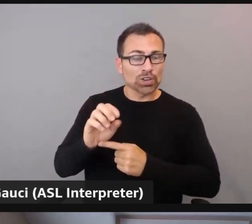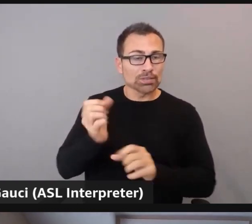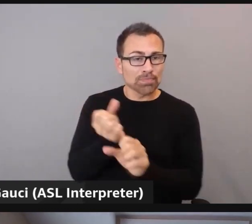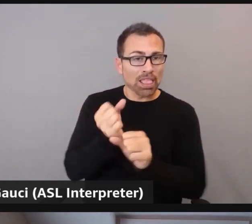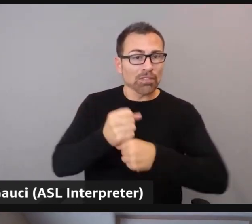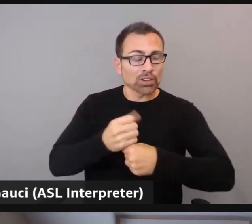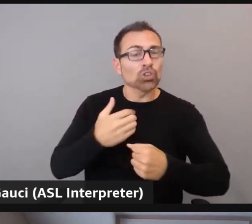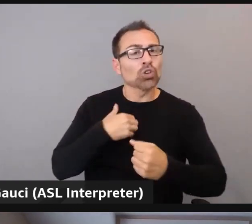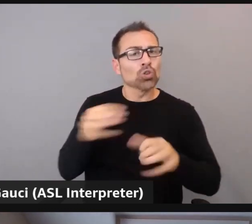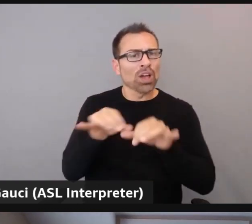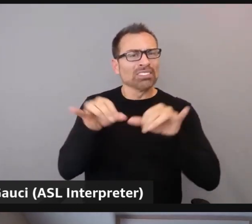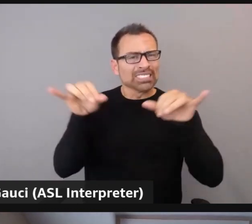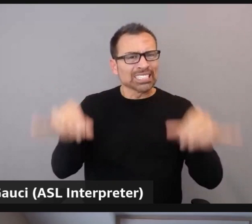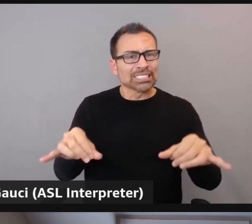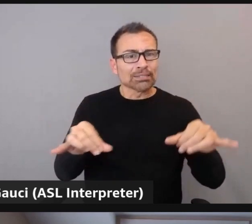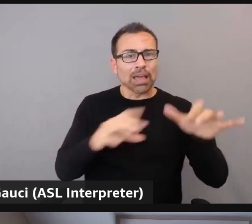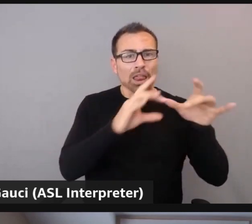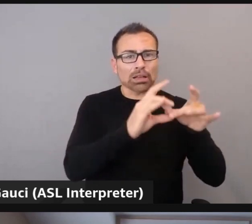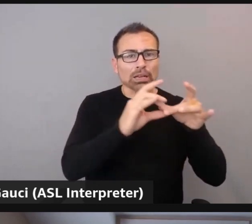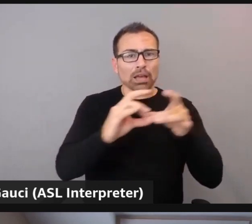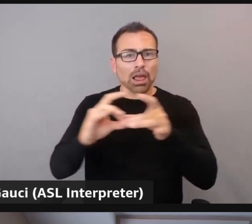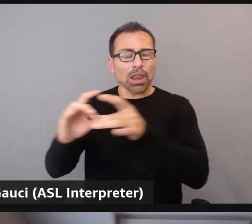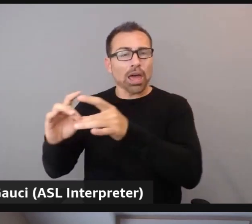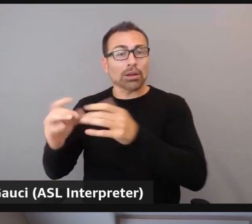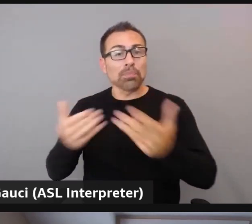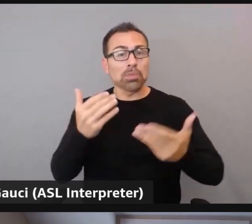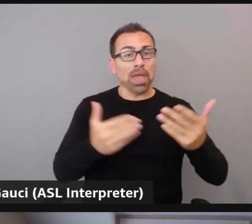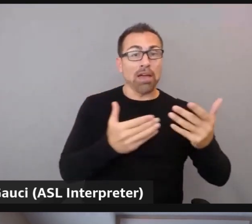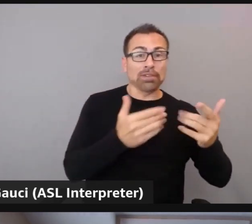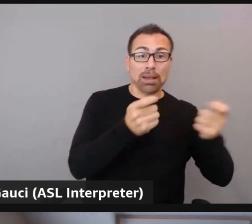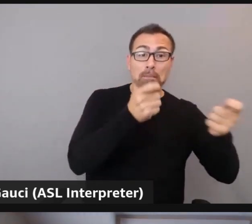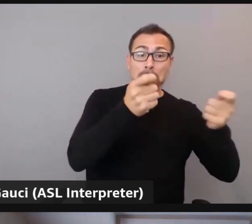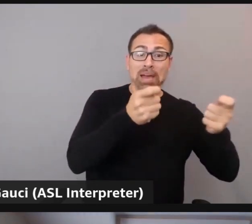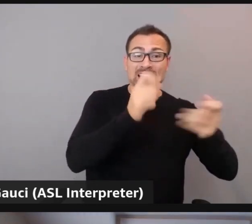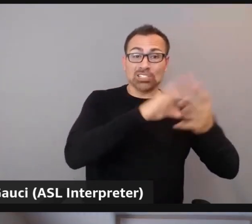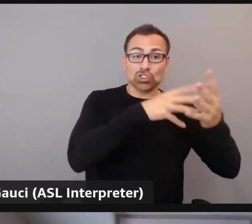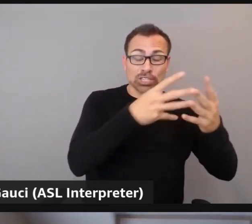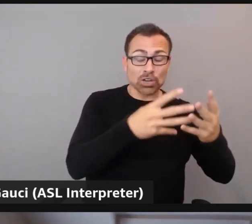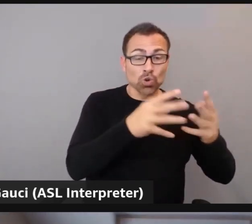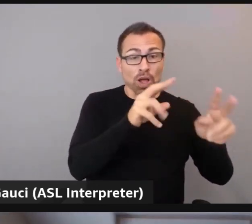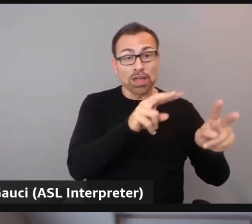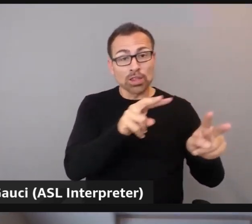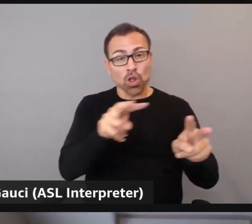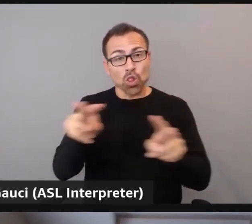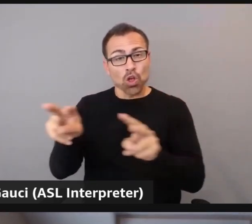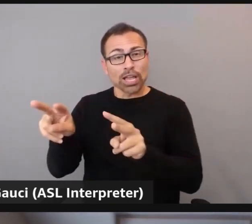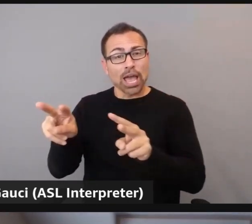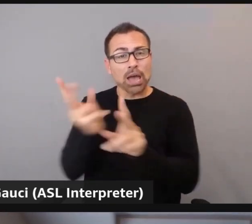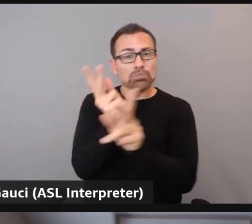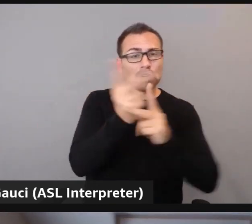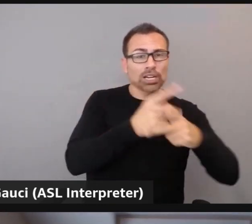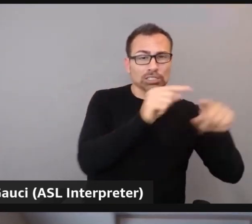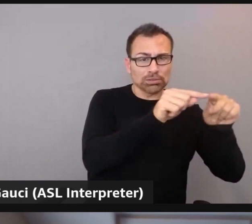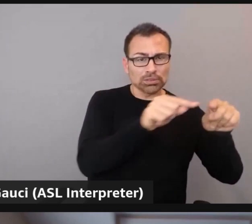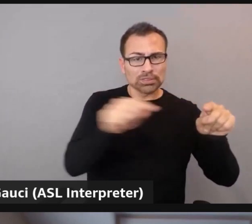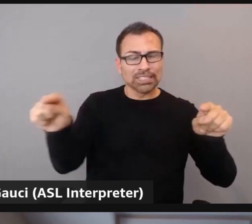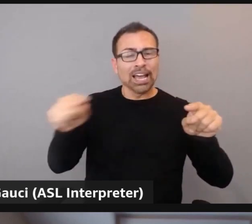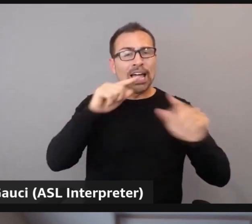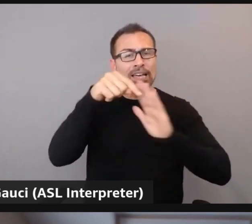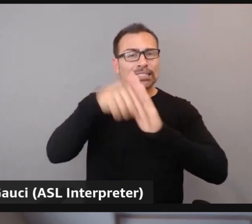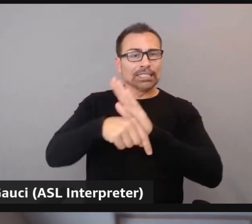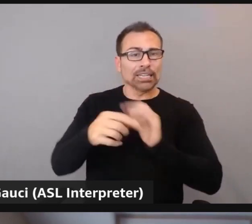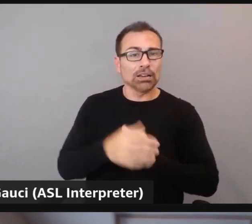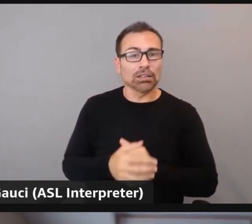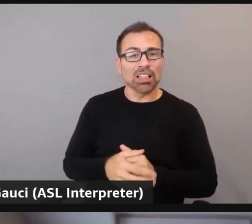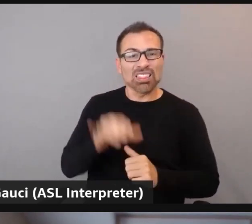for a master schedule, or being able to look at production at a detailed level. And that's what MRP is. Okay. And also